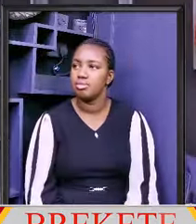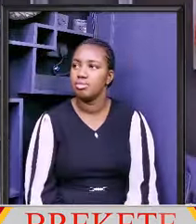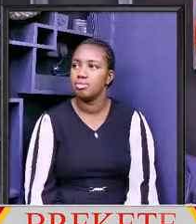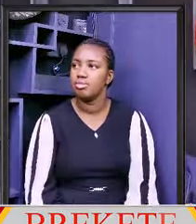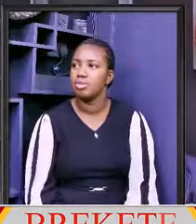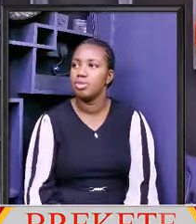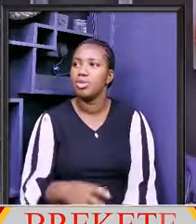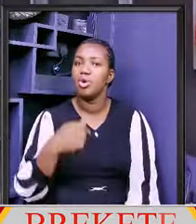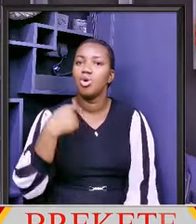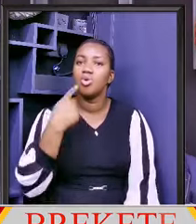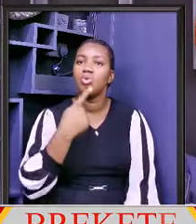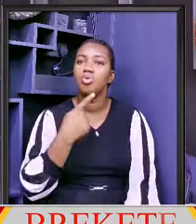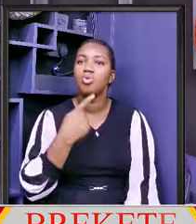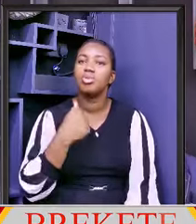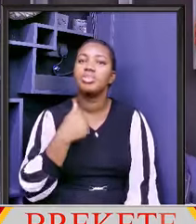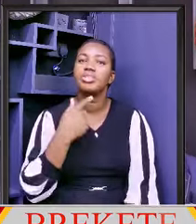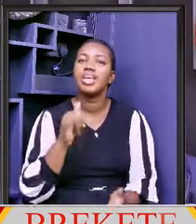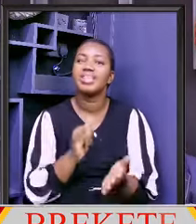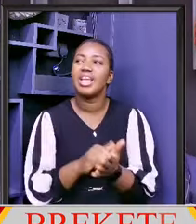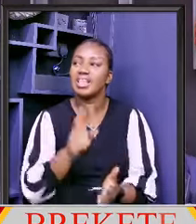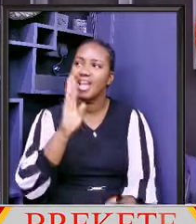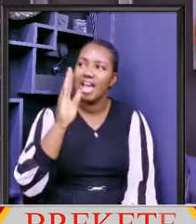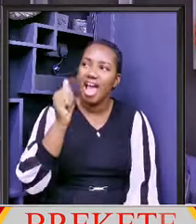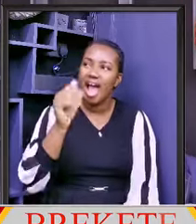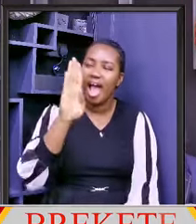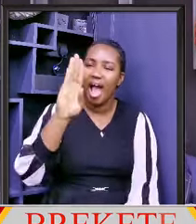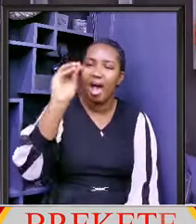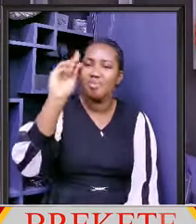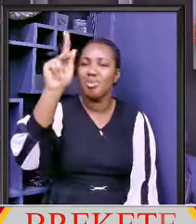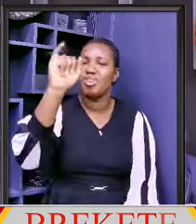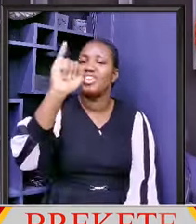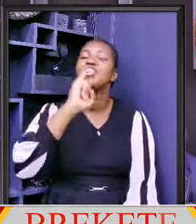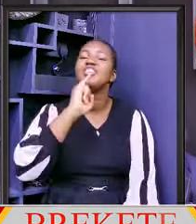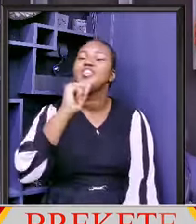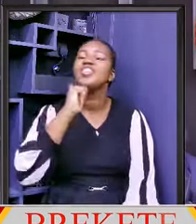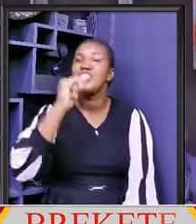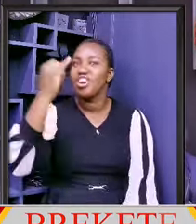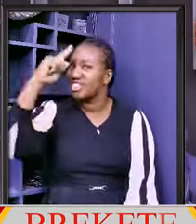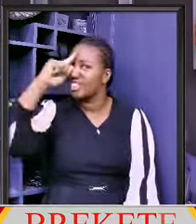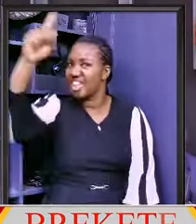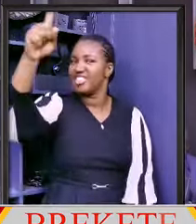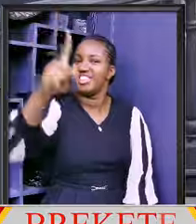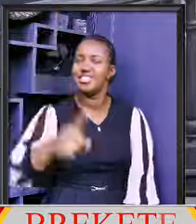Who told you about Kino Day intelligent? Let's appreciate him.